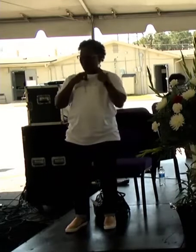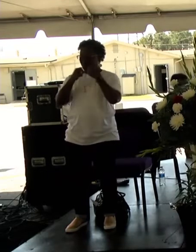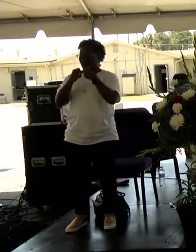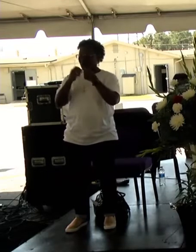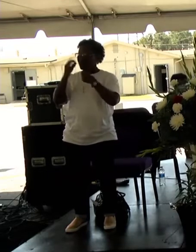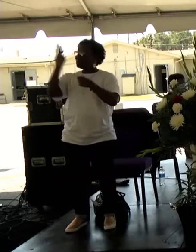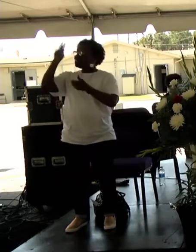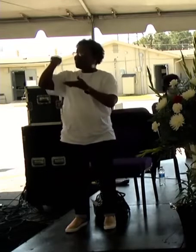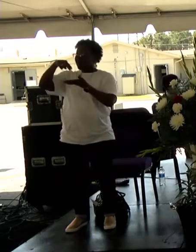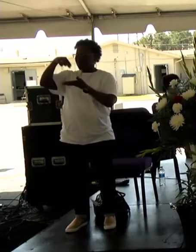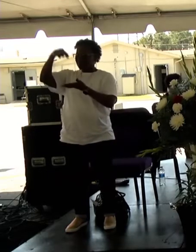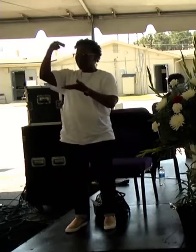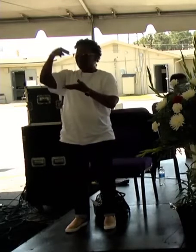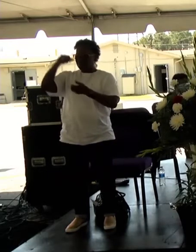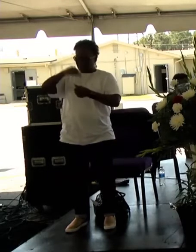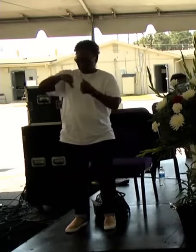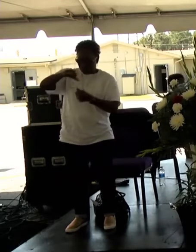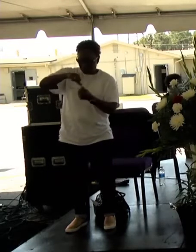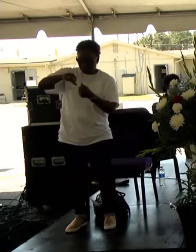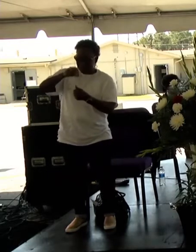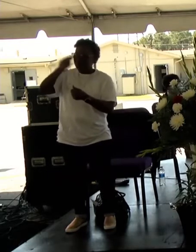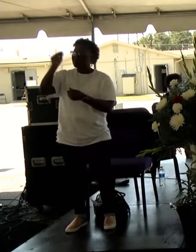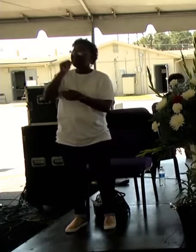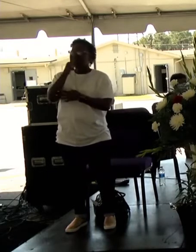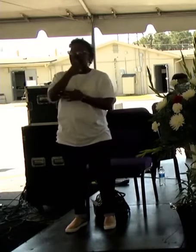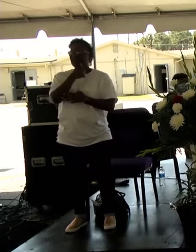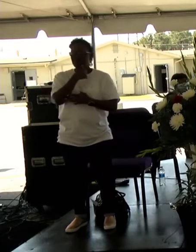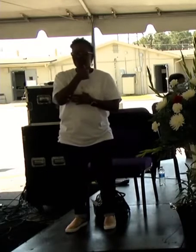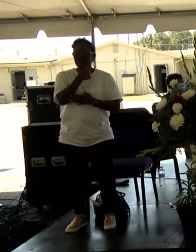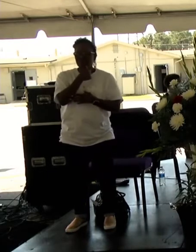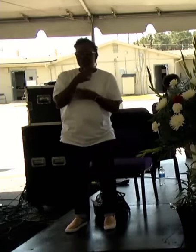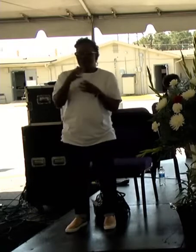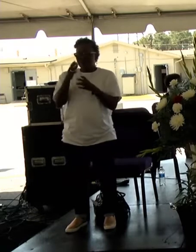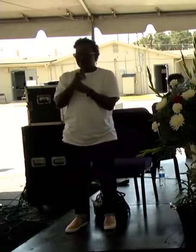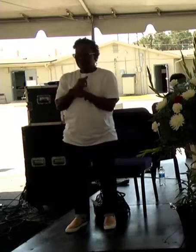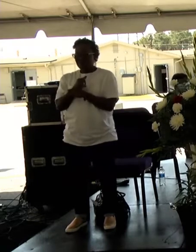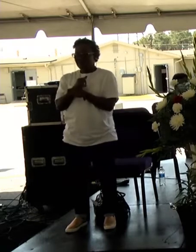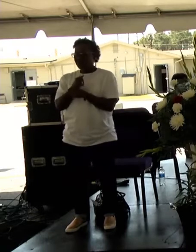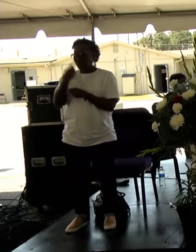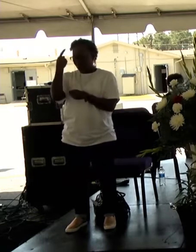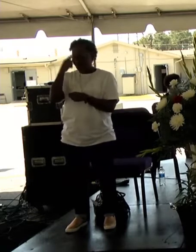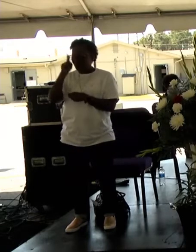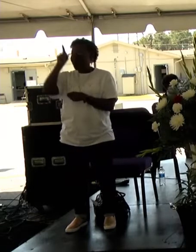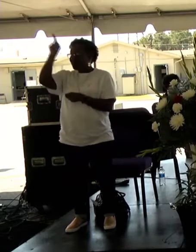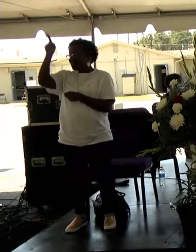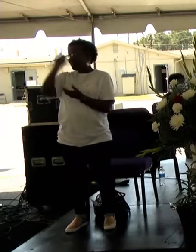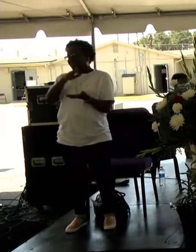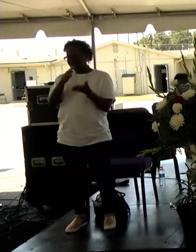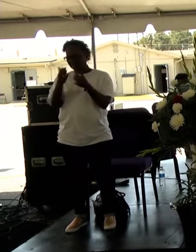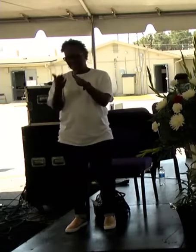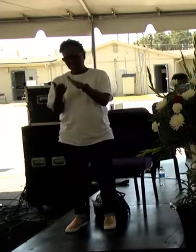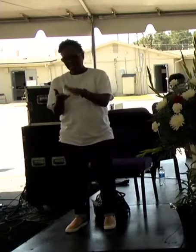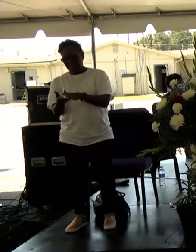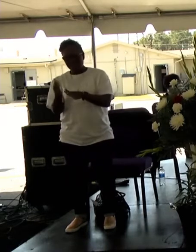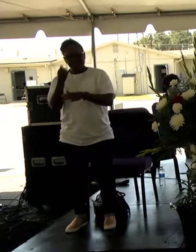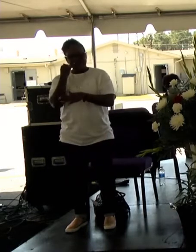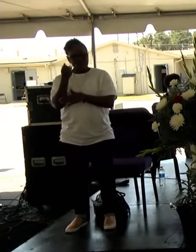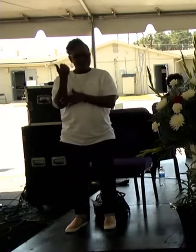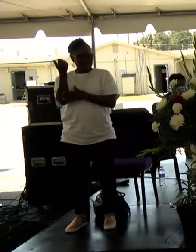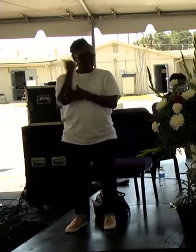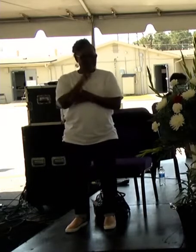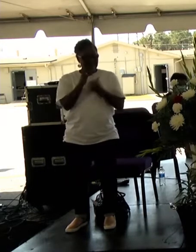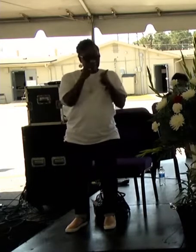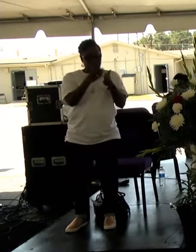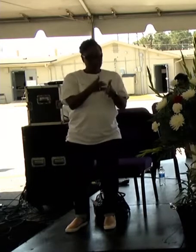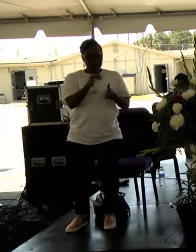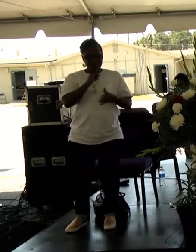resurrection, the fellowship of his sufferings, being made conformable unto his death, if by any